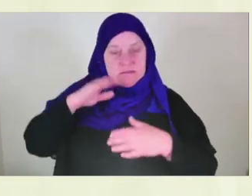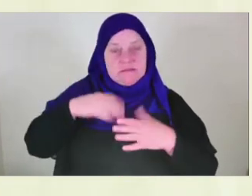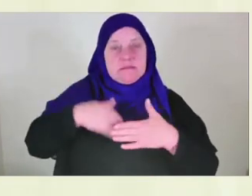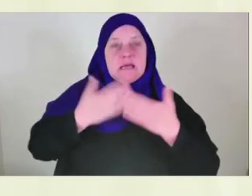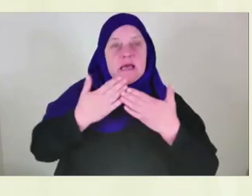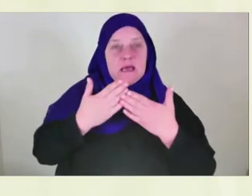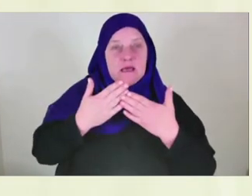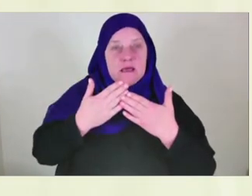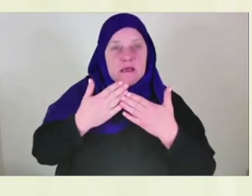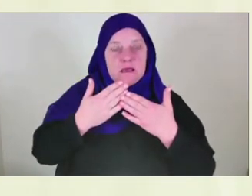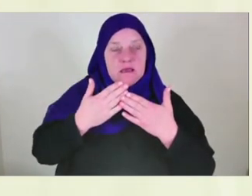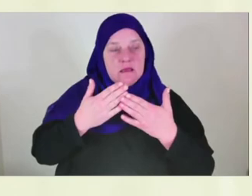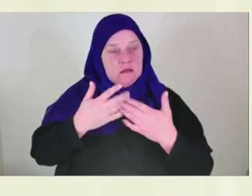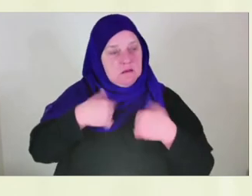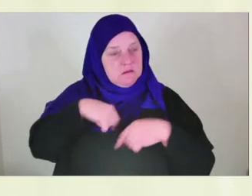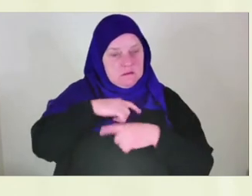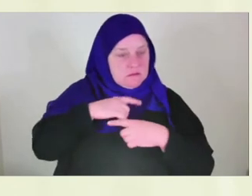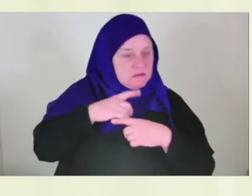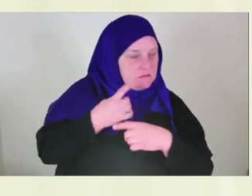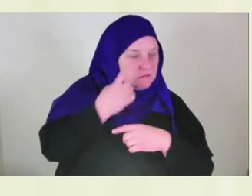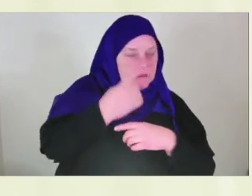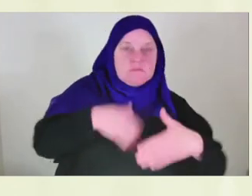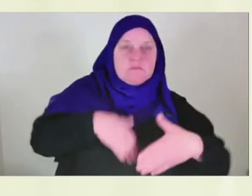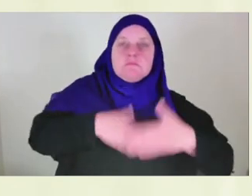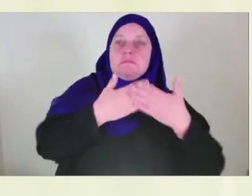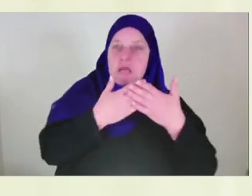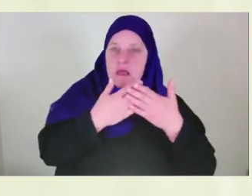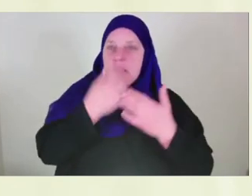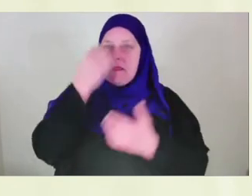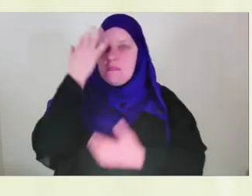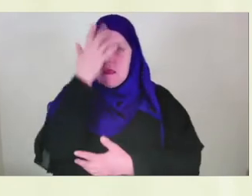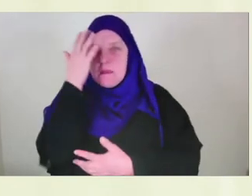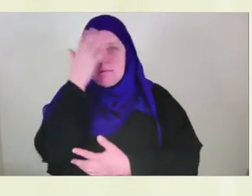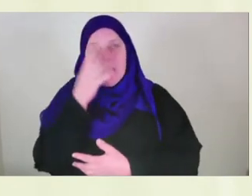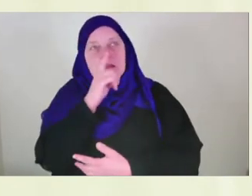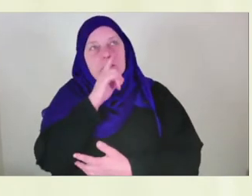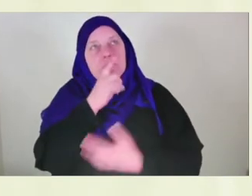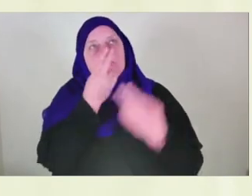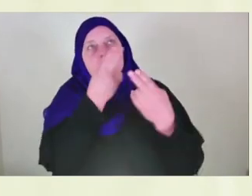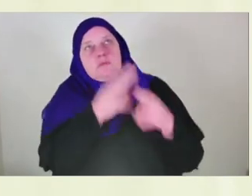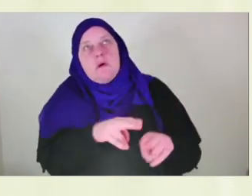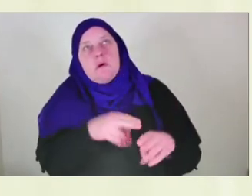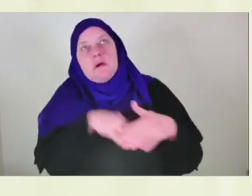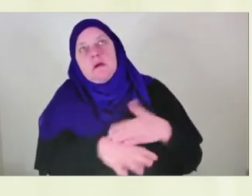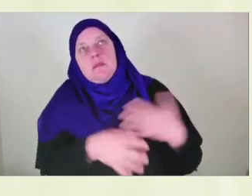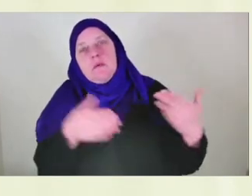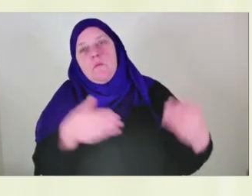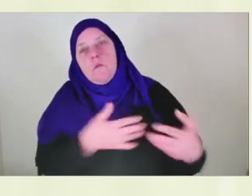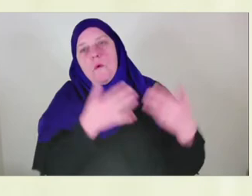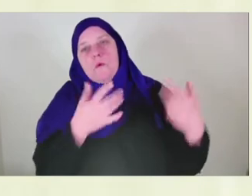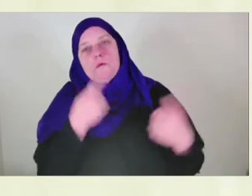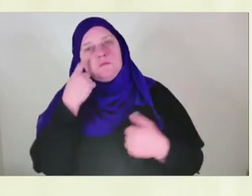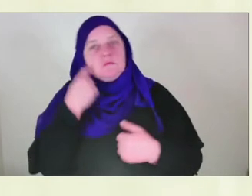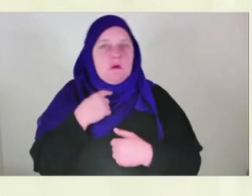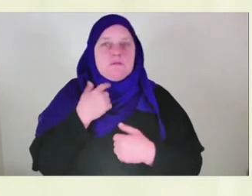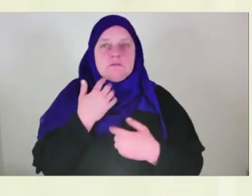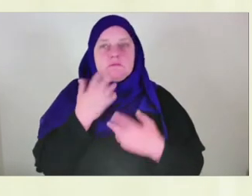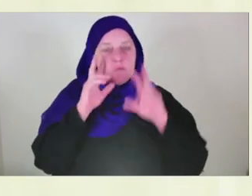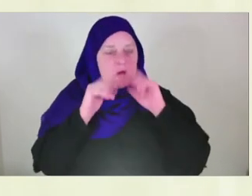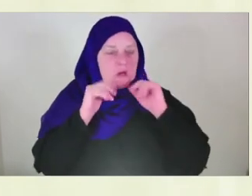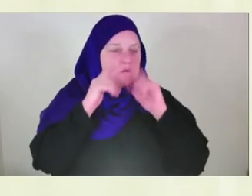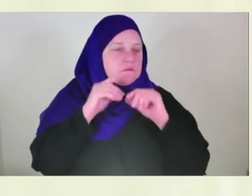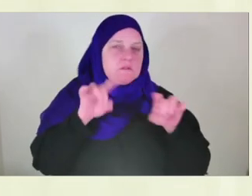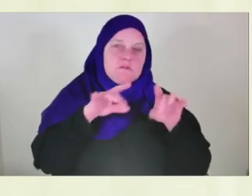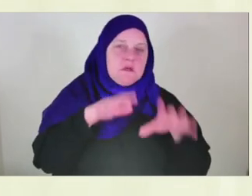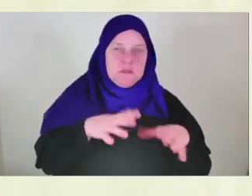for the country, for example. Those who sacrificed. Sacrificed, and they look at it, these people are patriots, it wasn't for them, we wouldn't be enjoying this